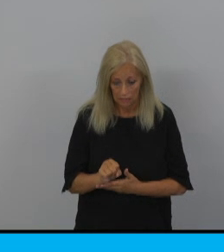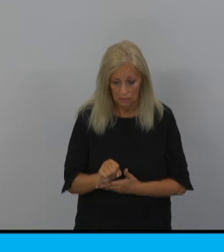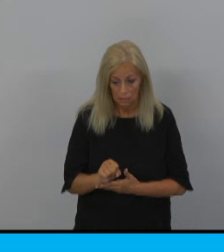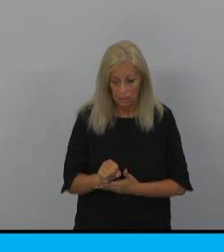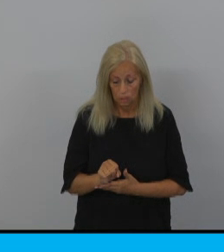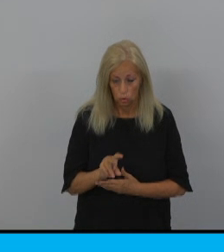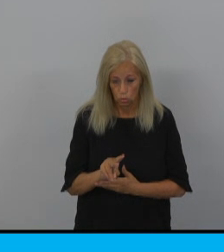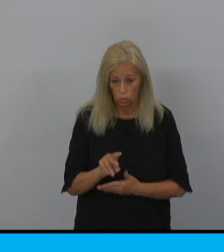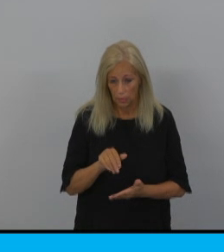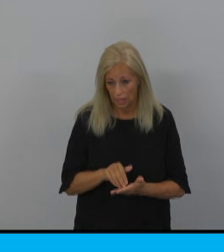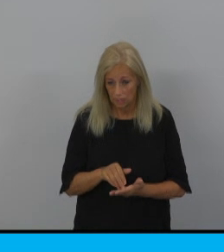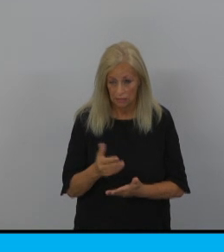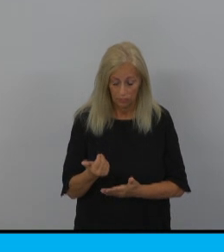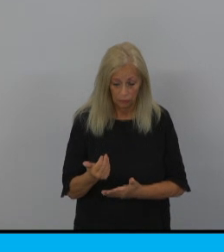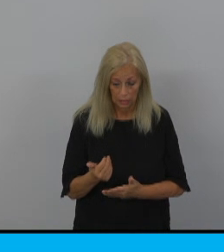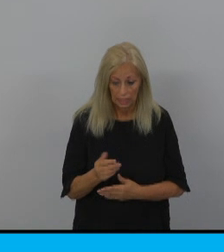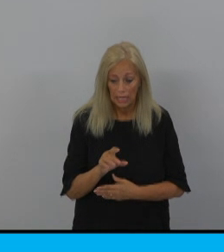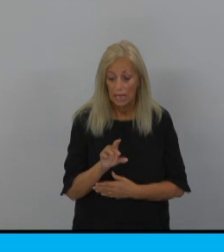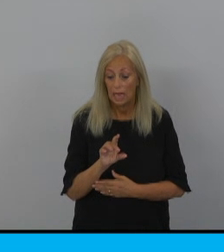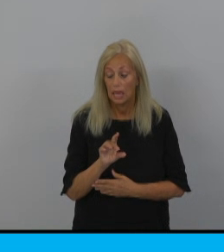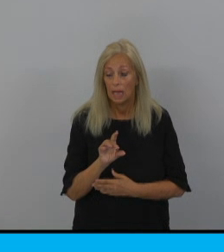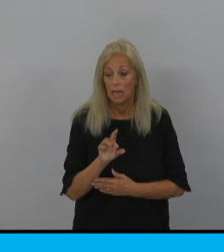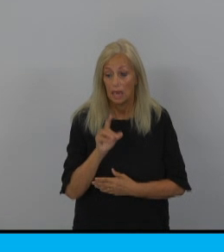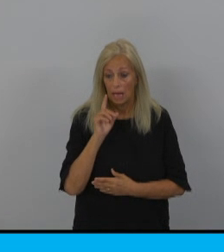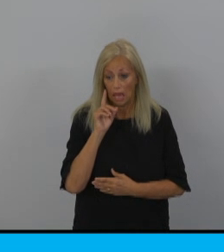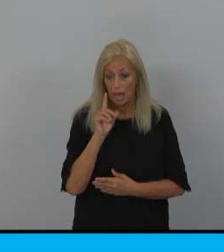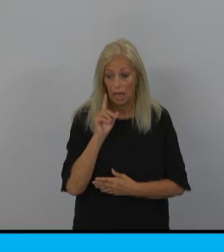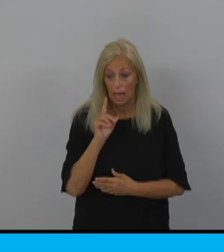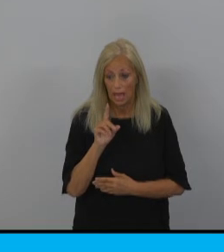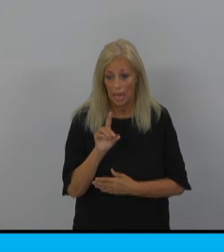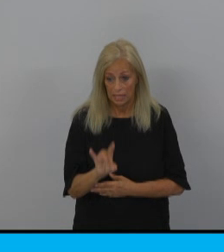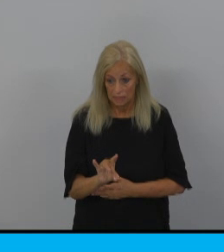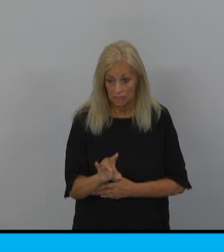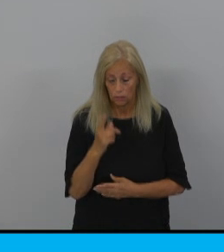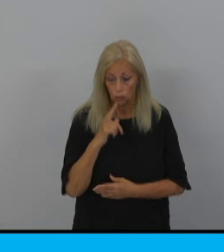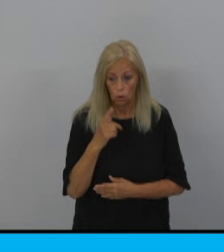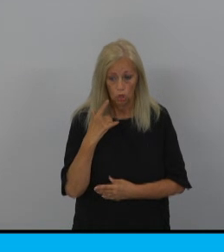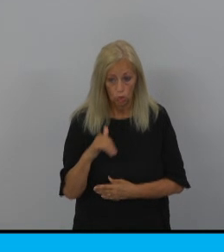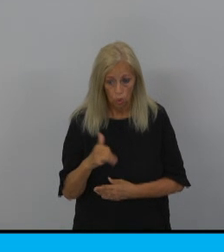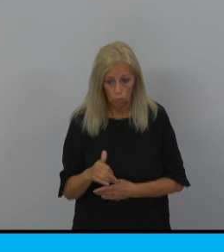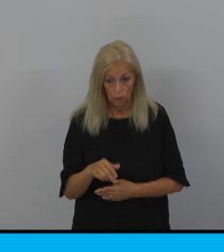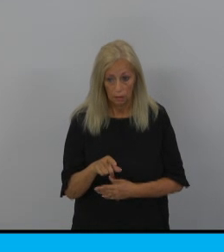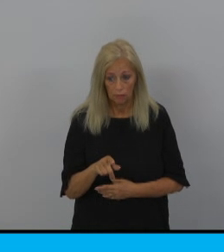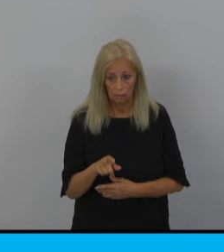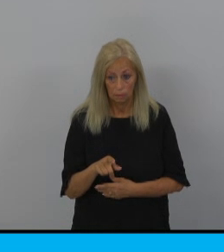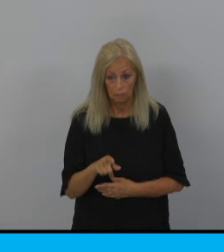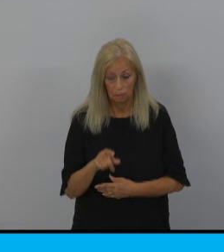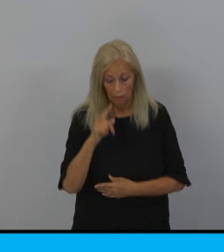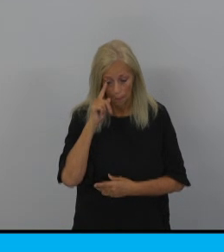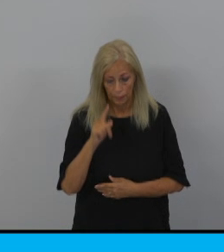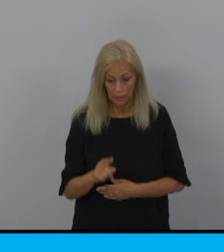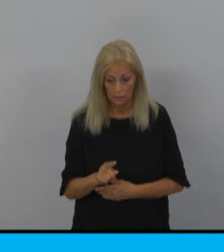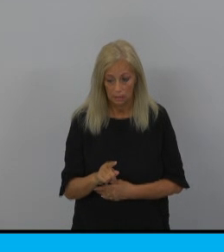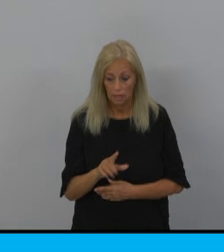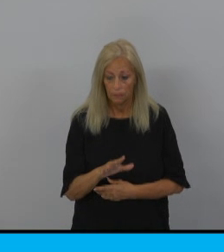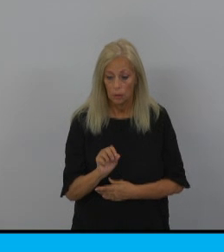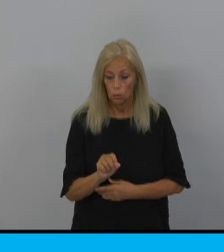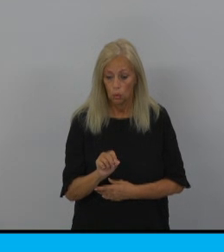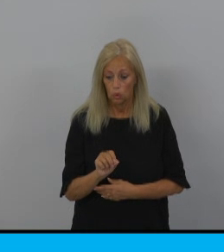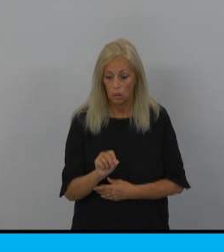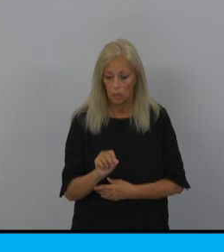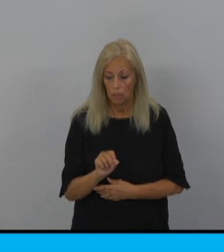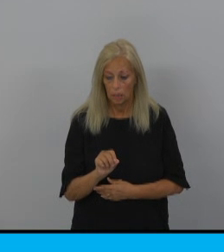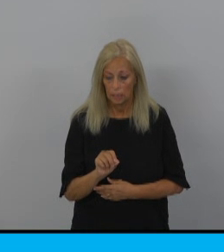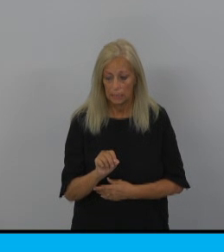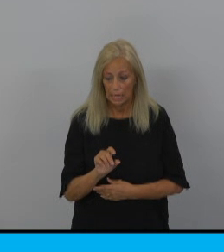2015, 8 cents for our golden pennies, and then 5.83 cents